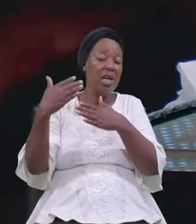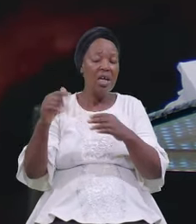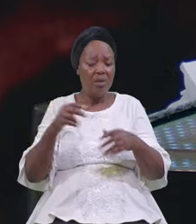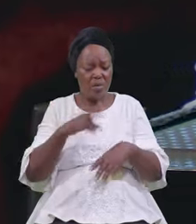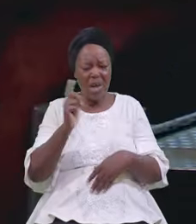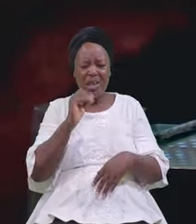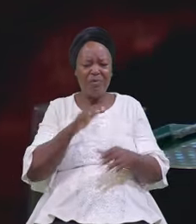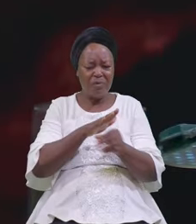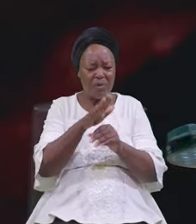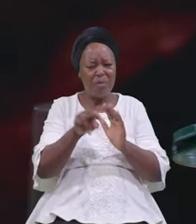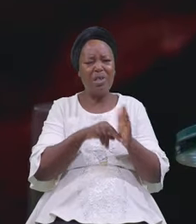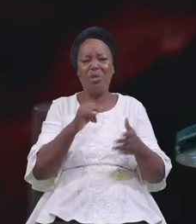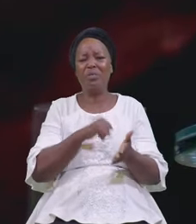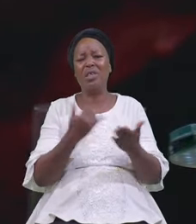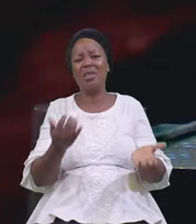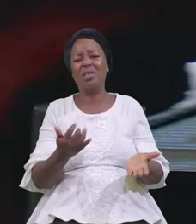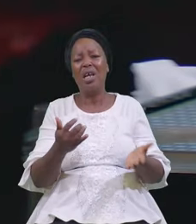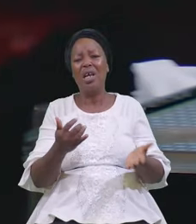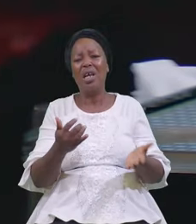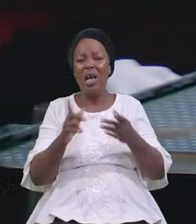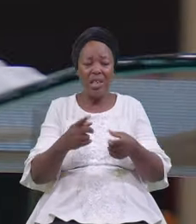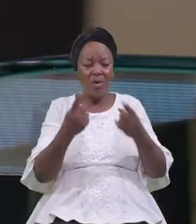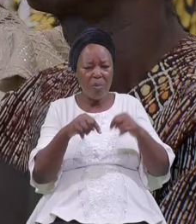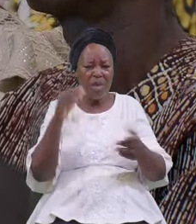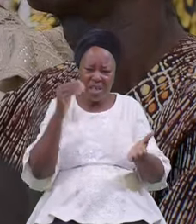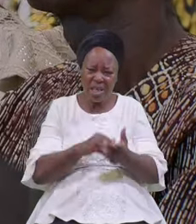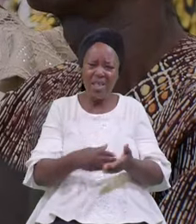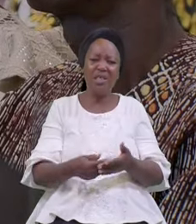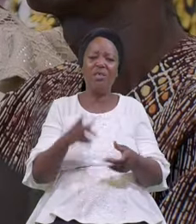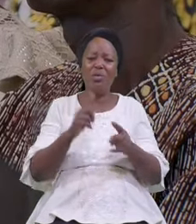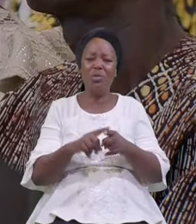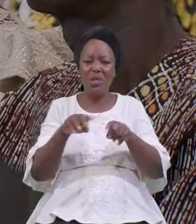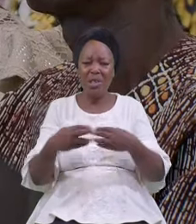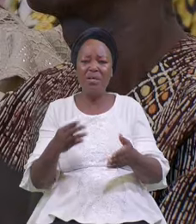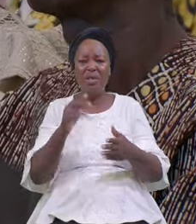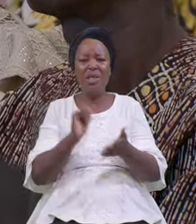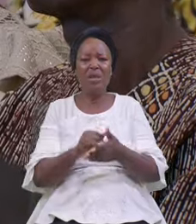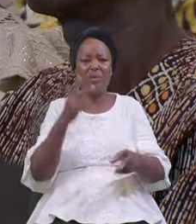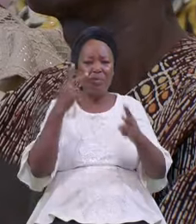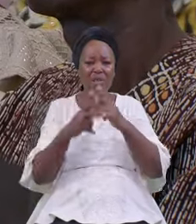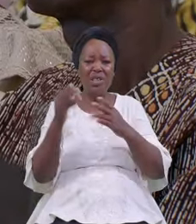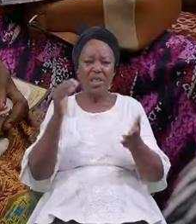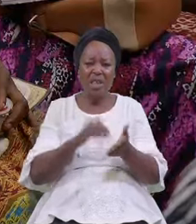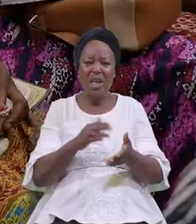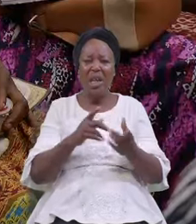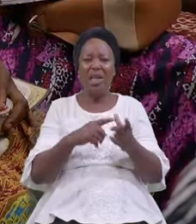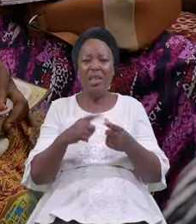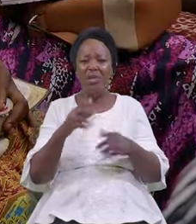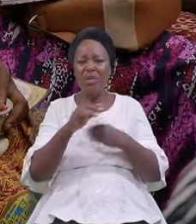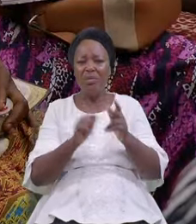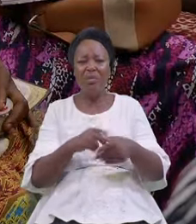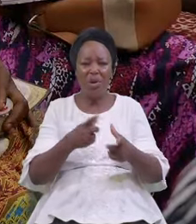wants to come with a prophecy, and the individuals that abandon the word of God and they follow and they run